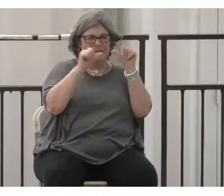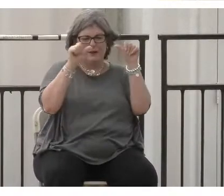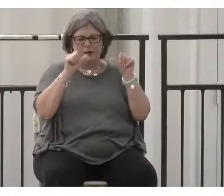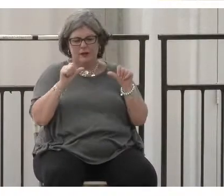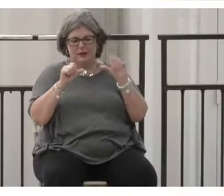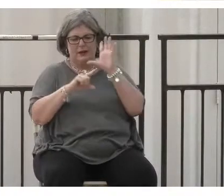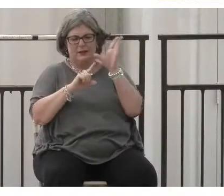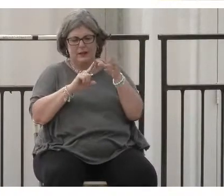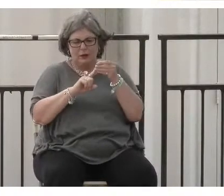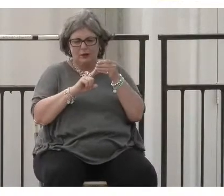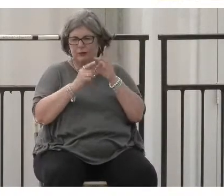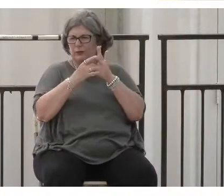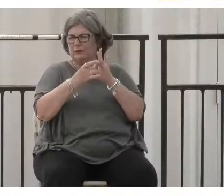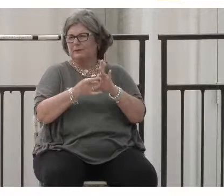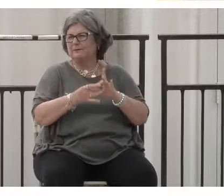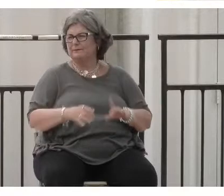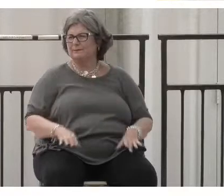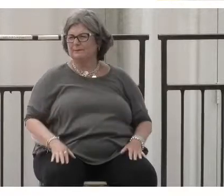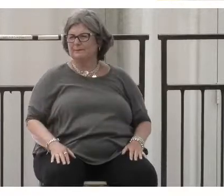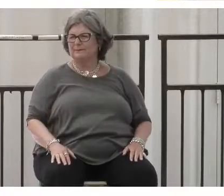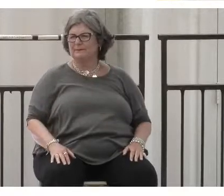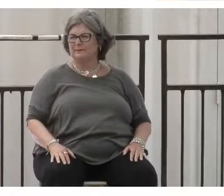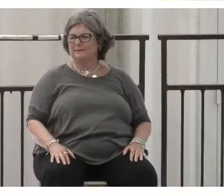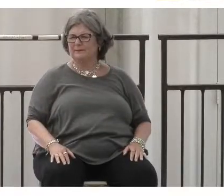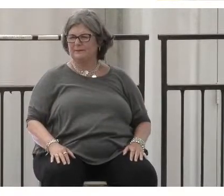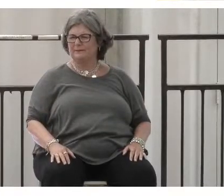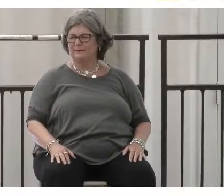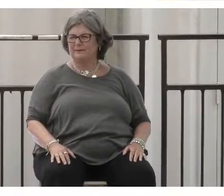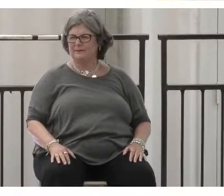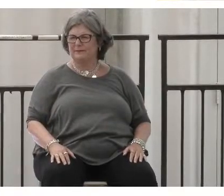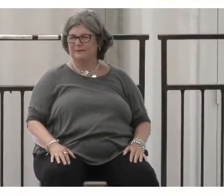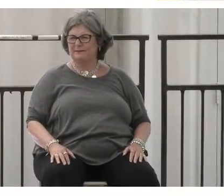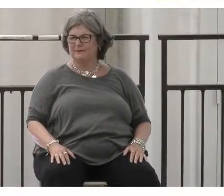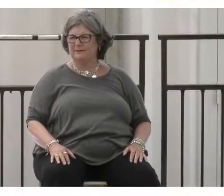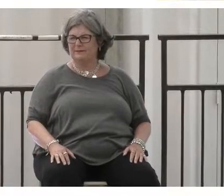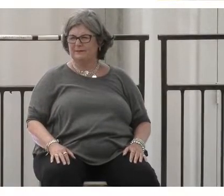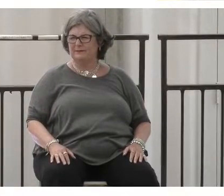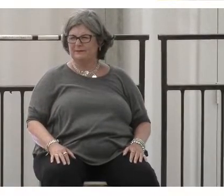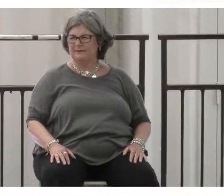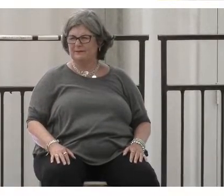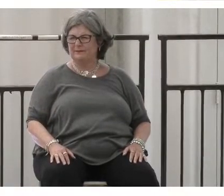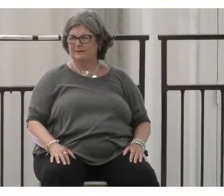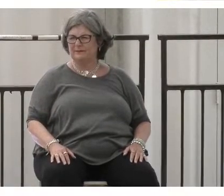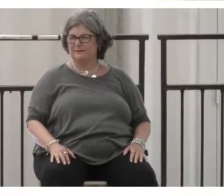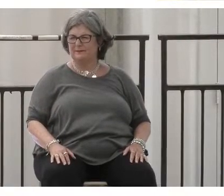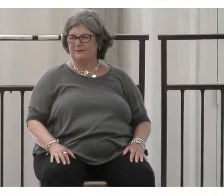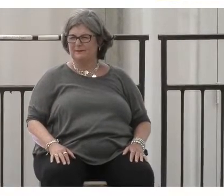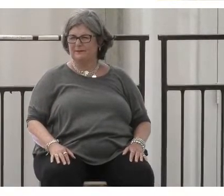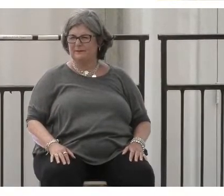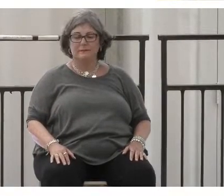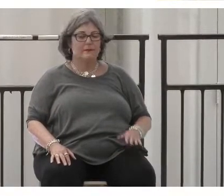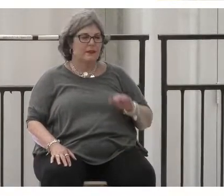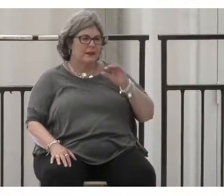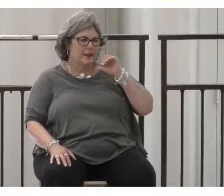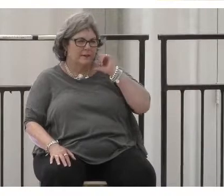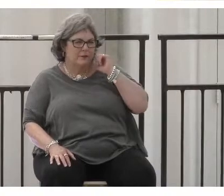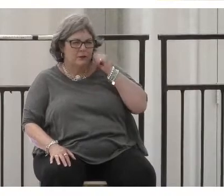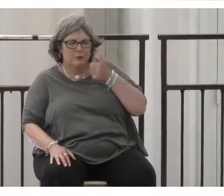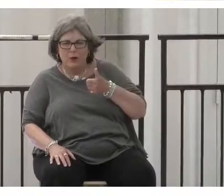a cultural context. And just to add one thing, also if you can come back tomorrow, we'll have the VR